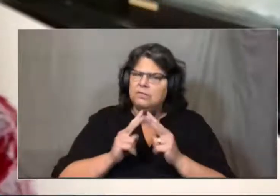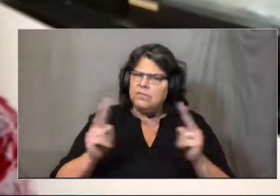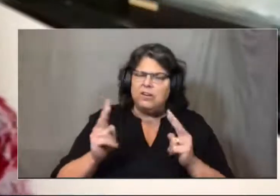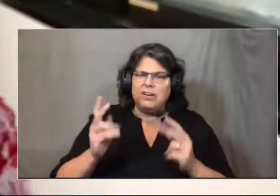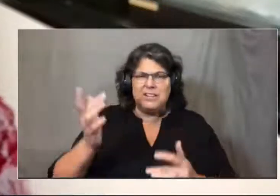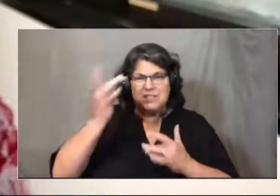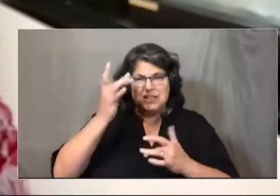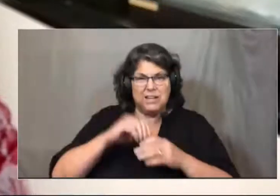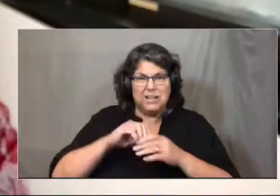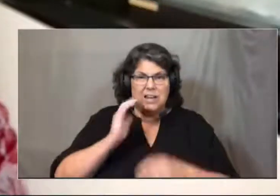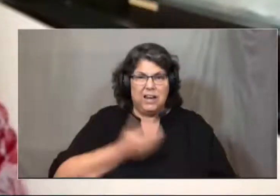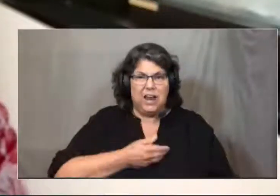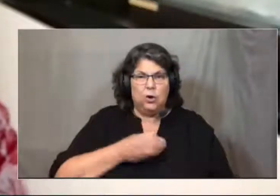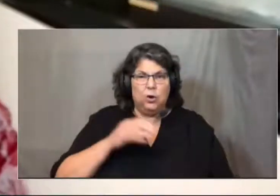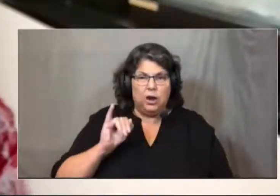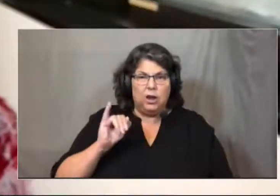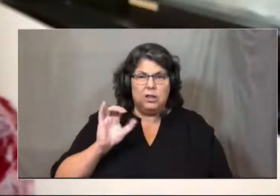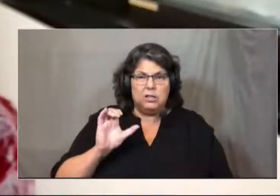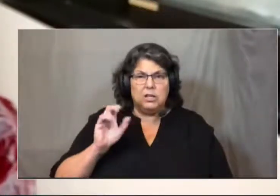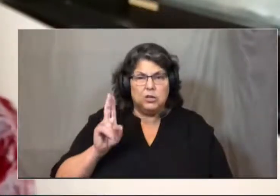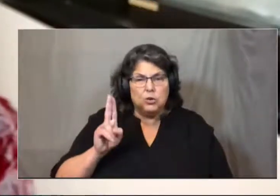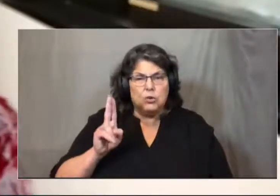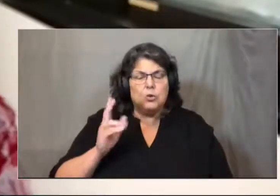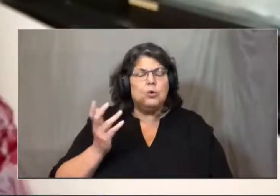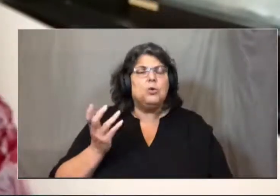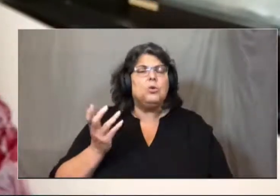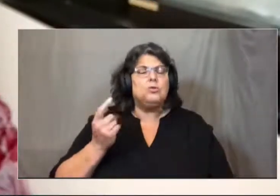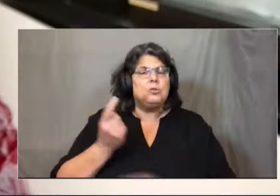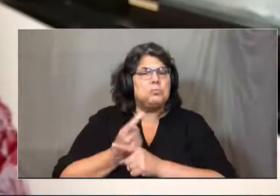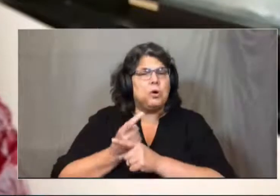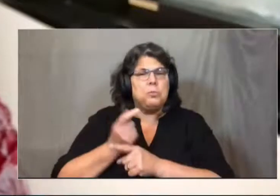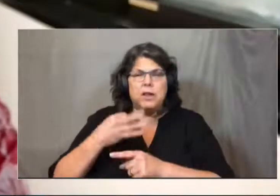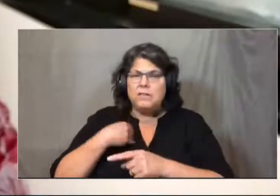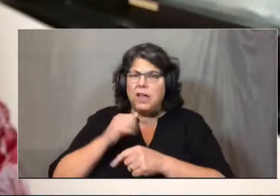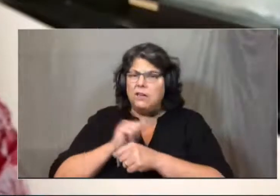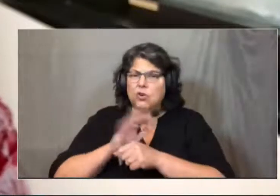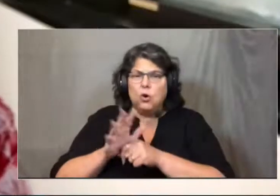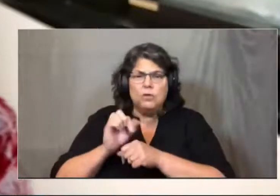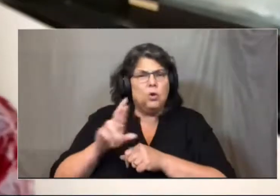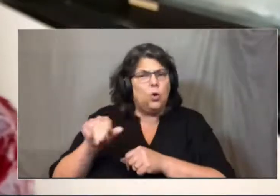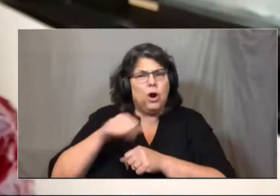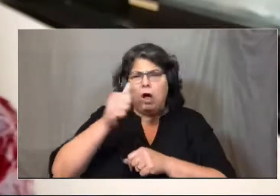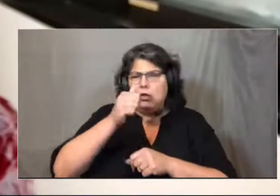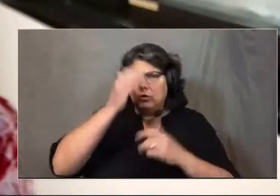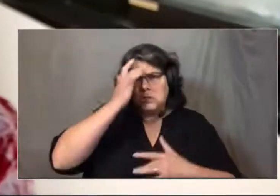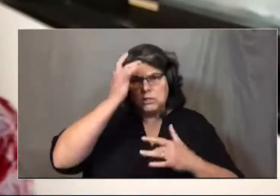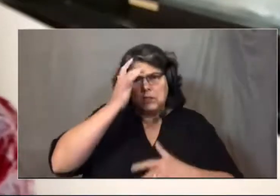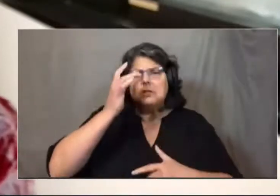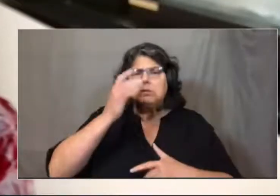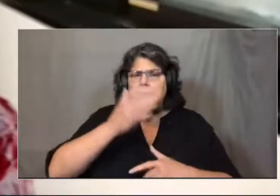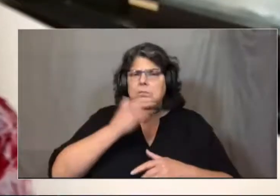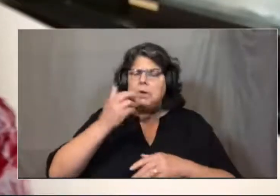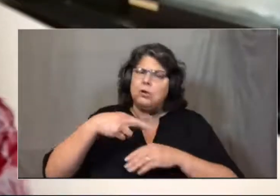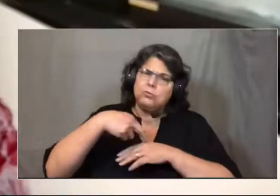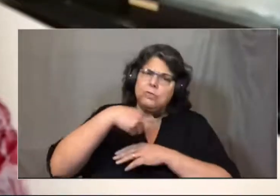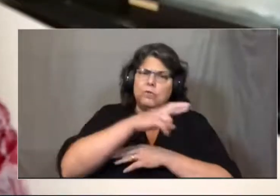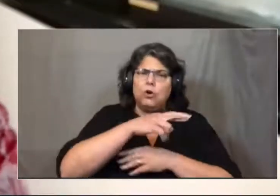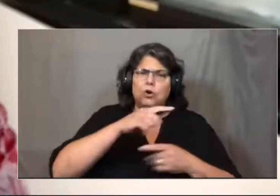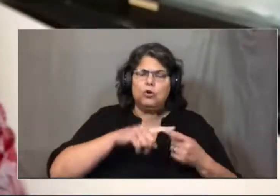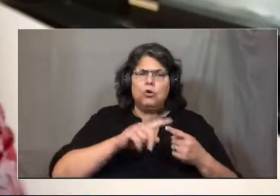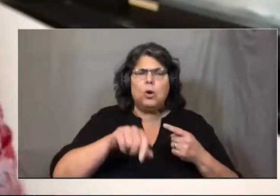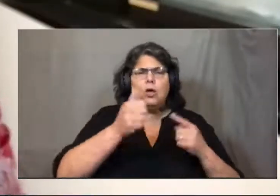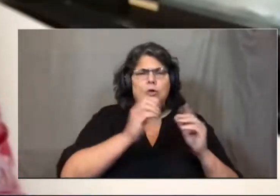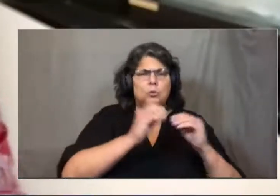care facilities, and it is appropriate, whether they have COVID or anything else, to refer them to a higher level of care.